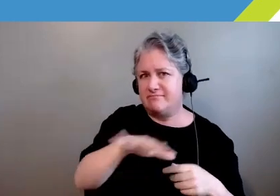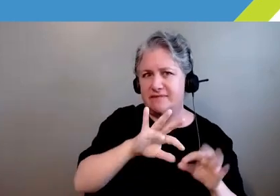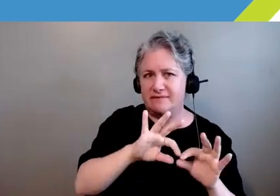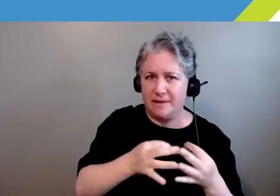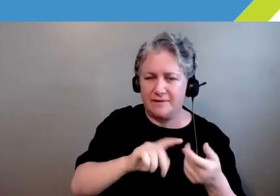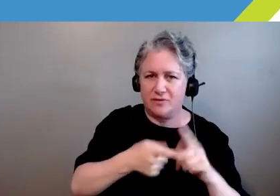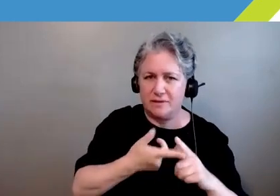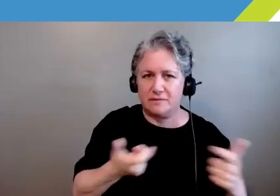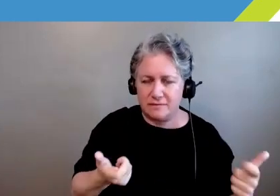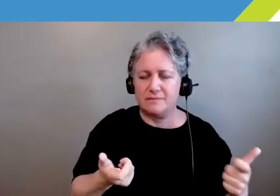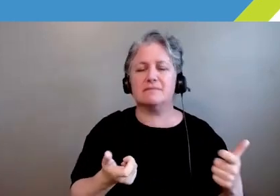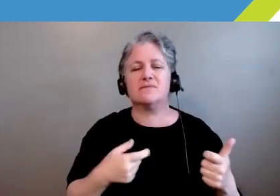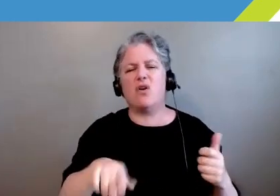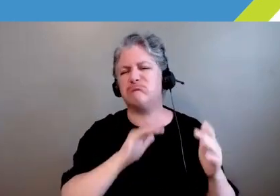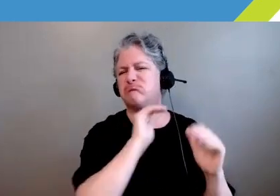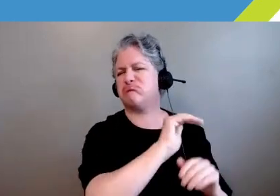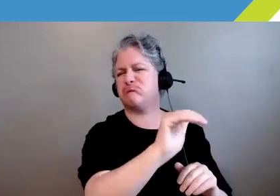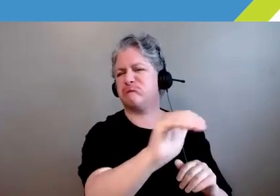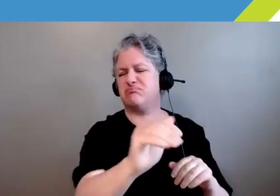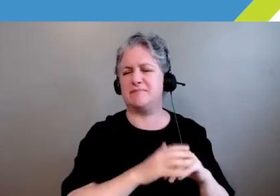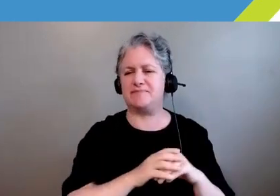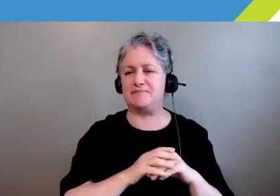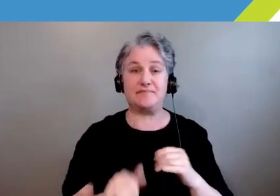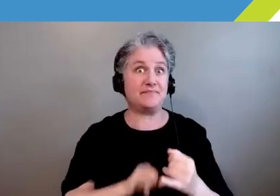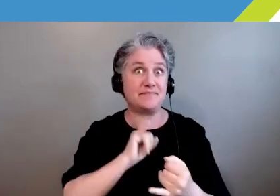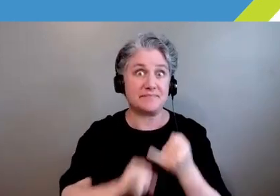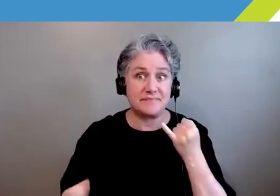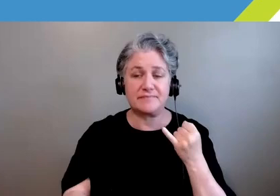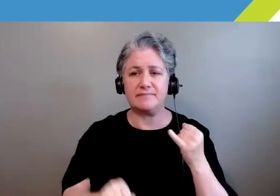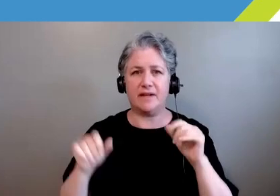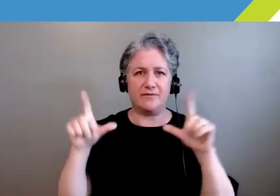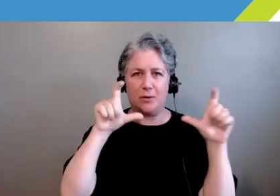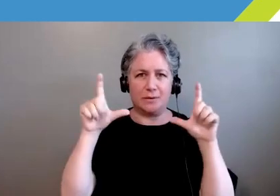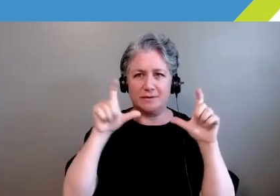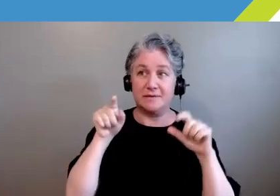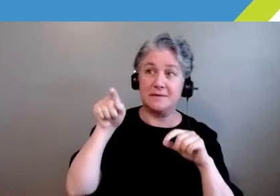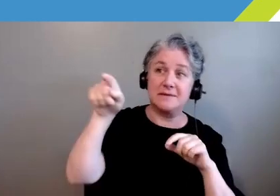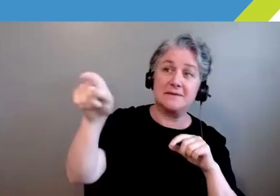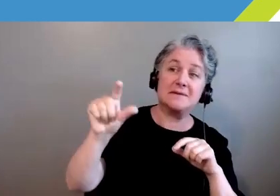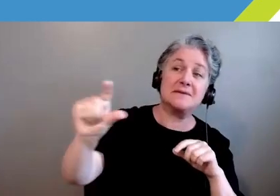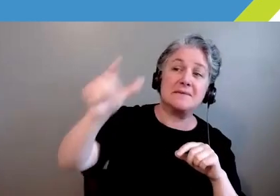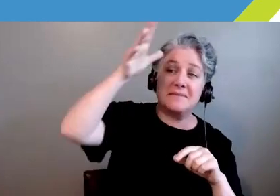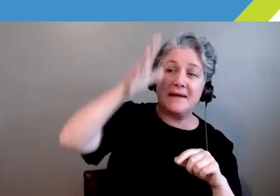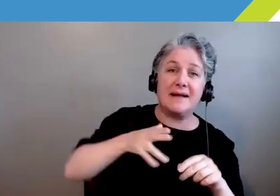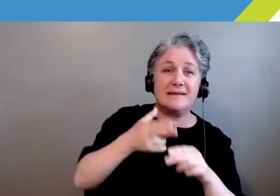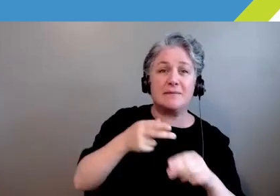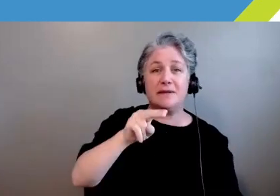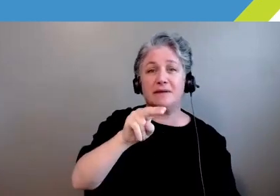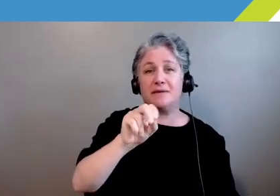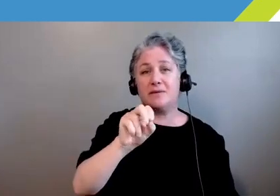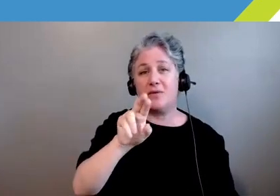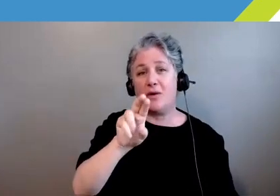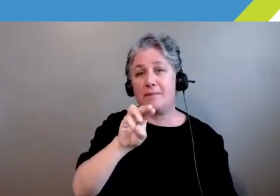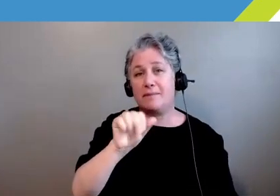Finally, photos. We have a photographer here, Norman, there in the back, and we will be taking photos of the event. We